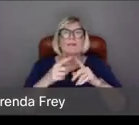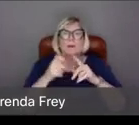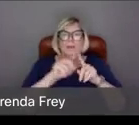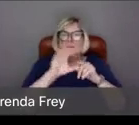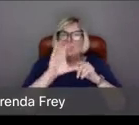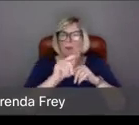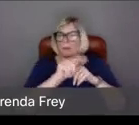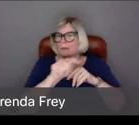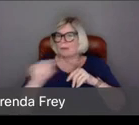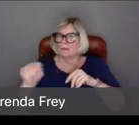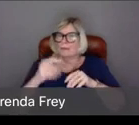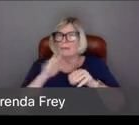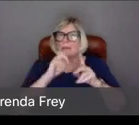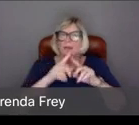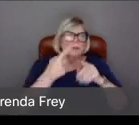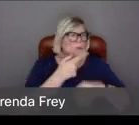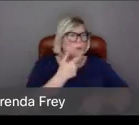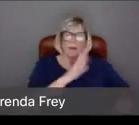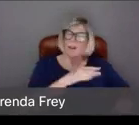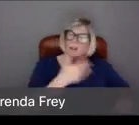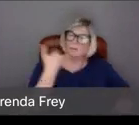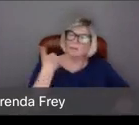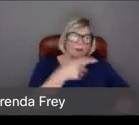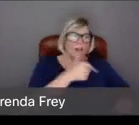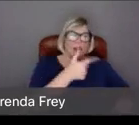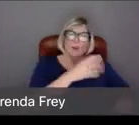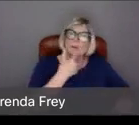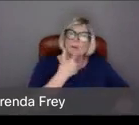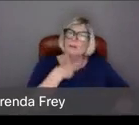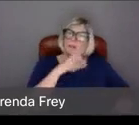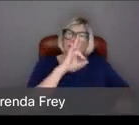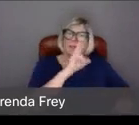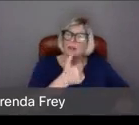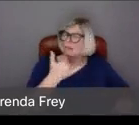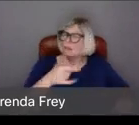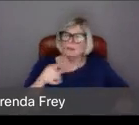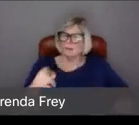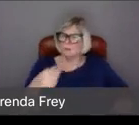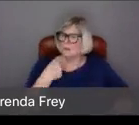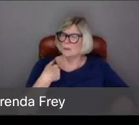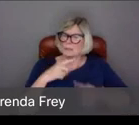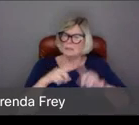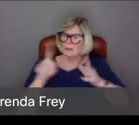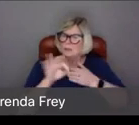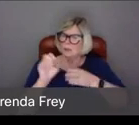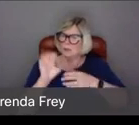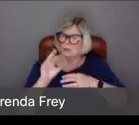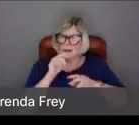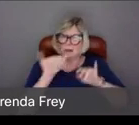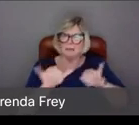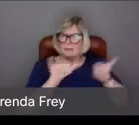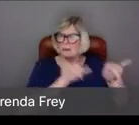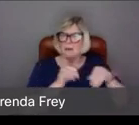confused. They say, well, I had a 710 score over there. Why are you telling me my score is different? The scoring